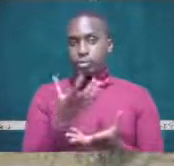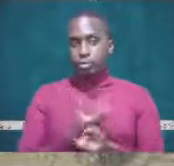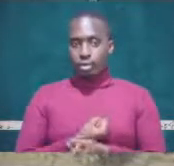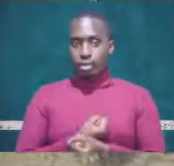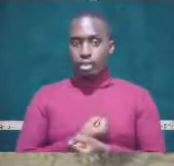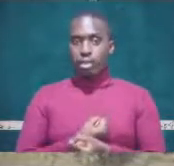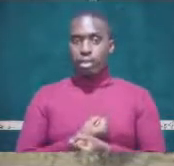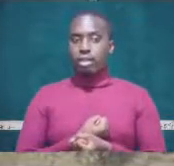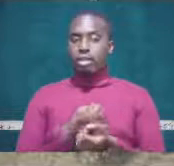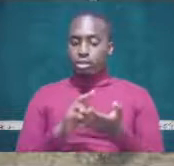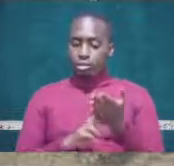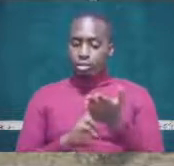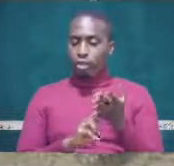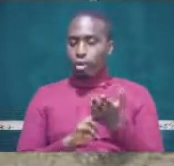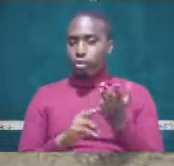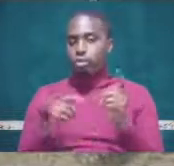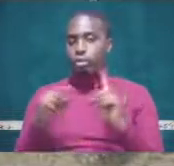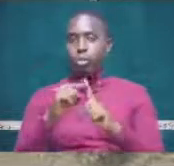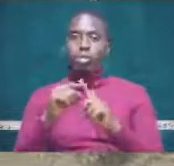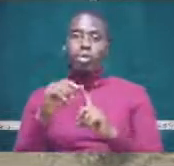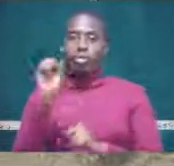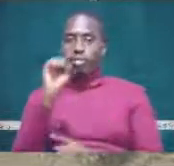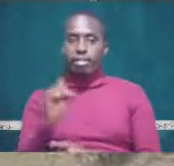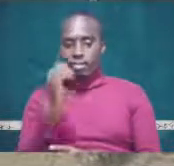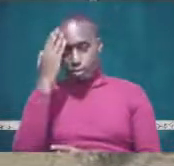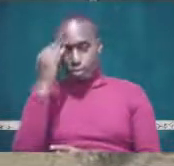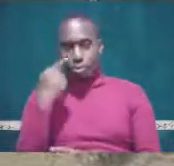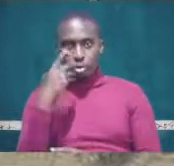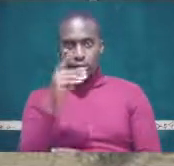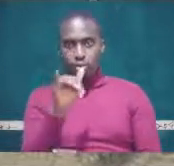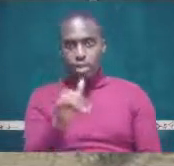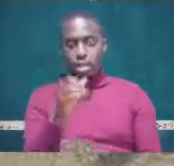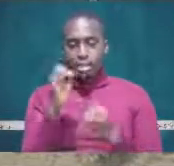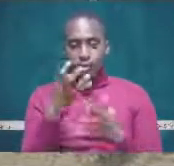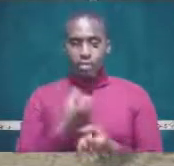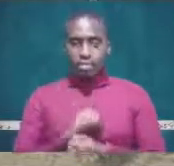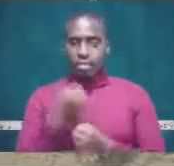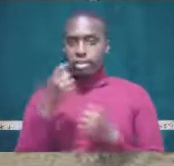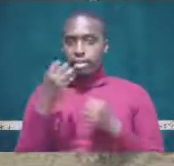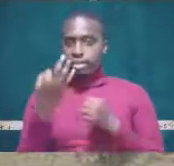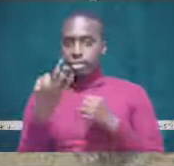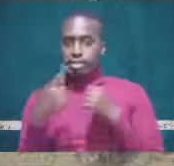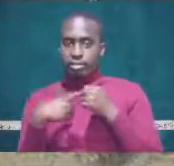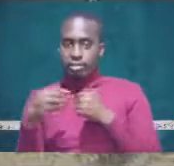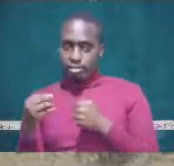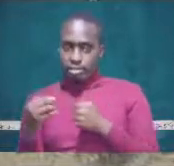we shall get consumption plus saving to get the income. If you get 360